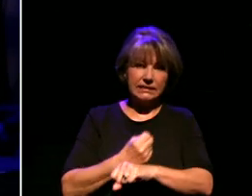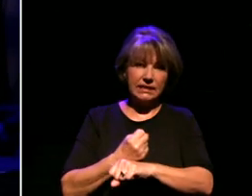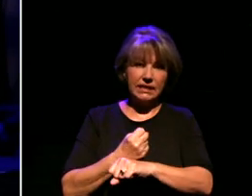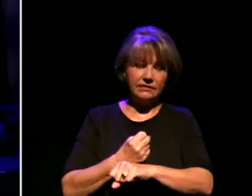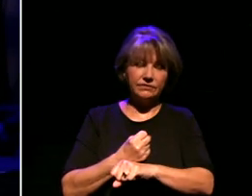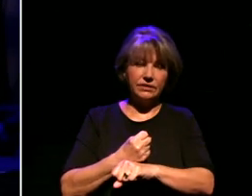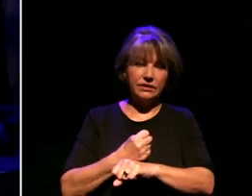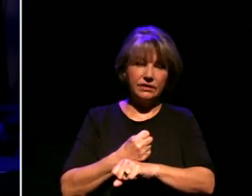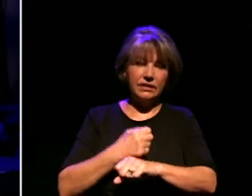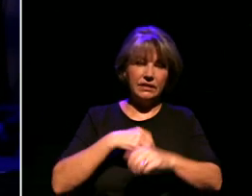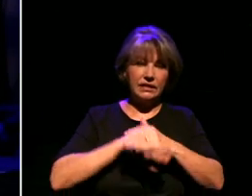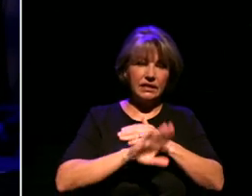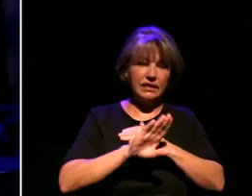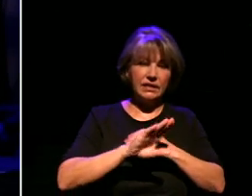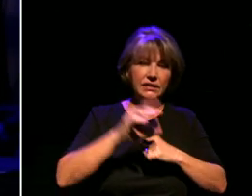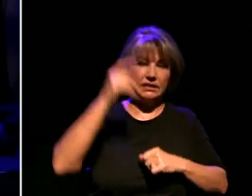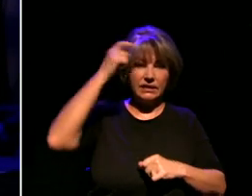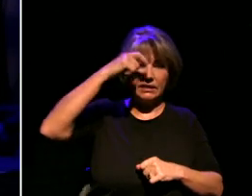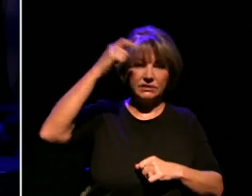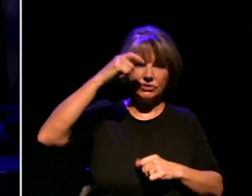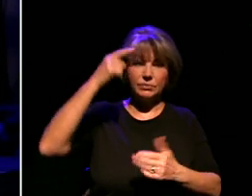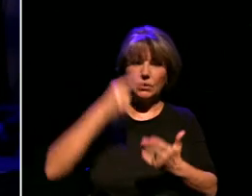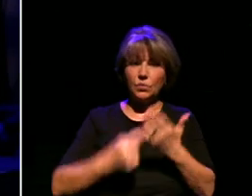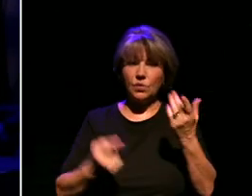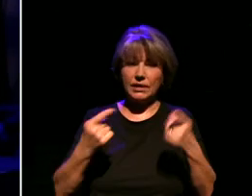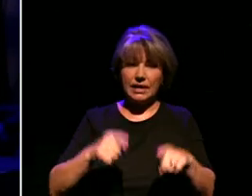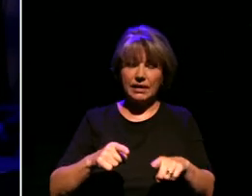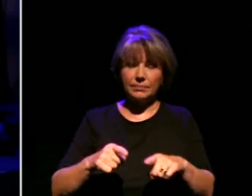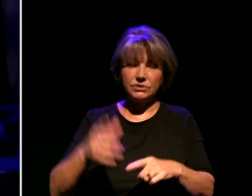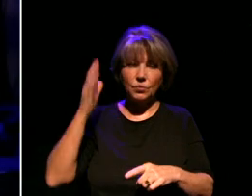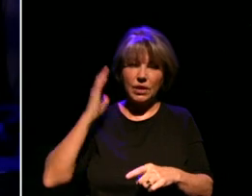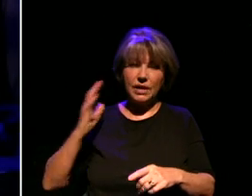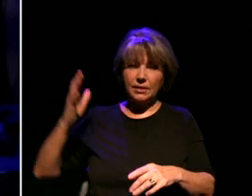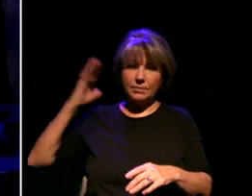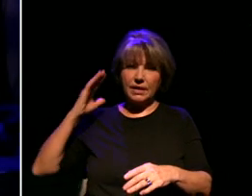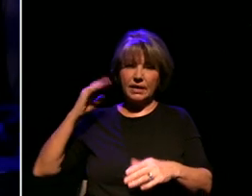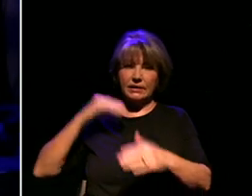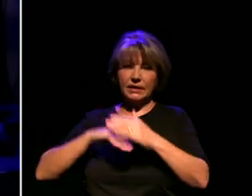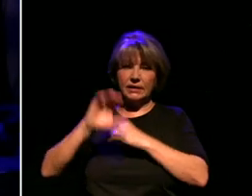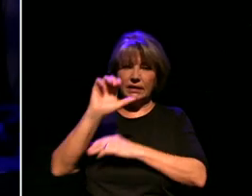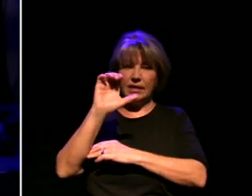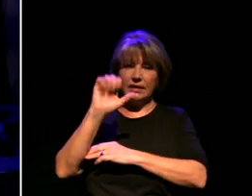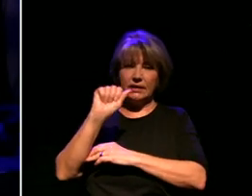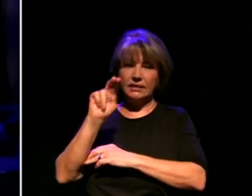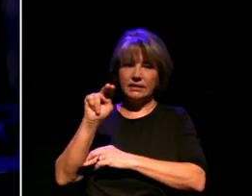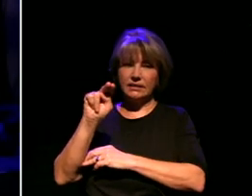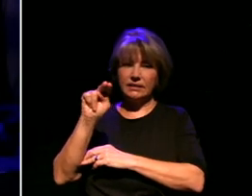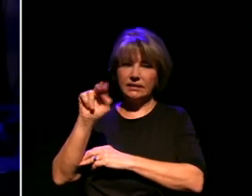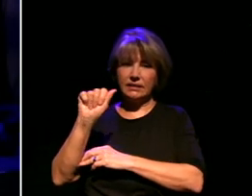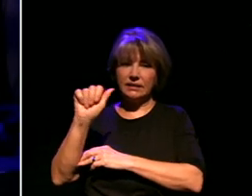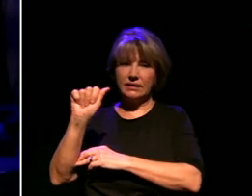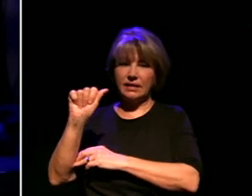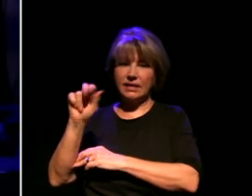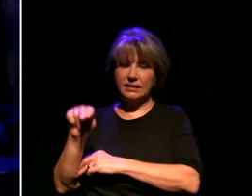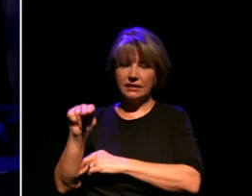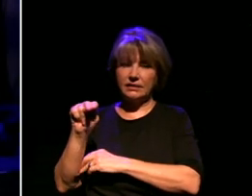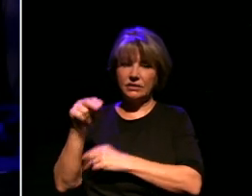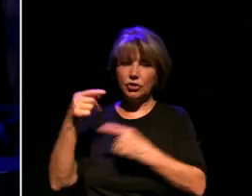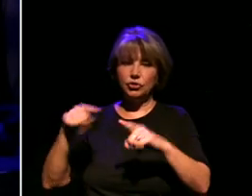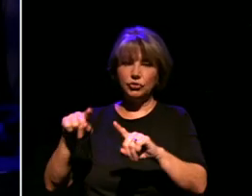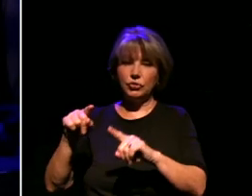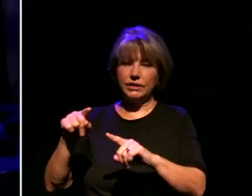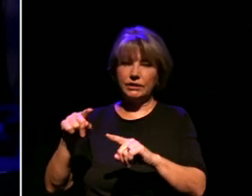of him. And what happens is way back in Canaan, that family of Jacob, during the